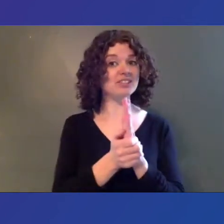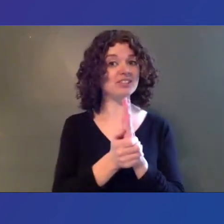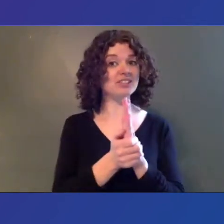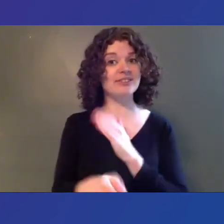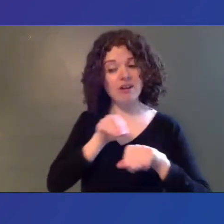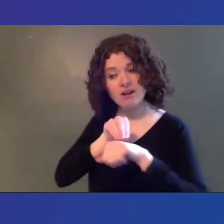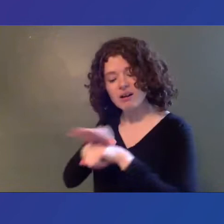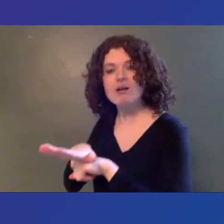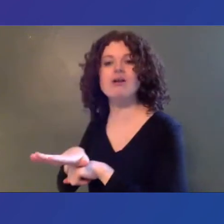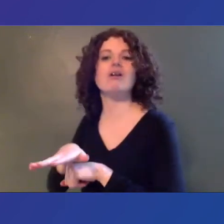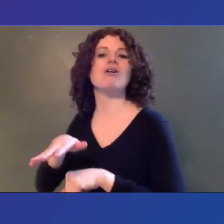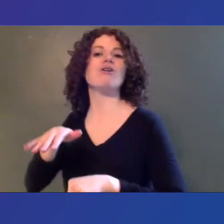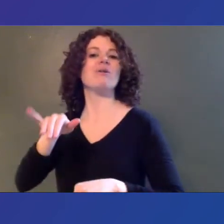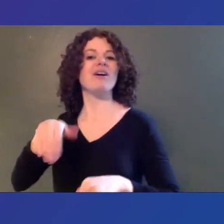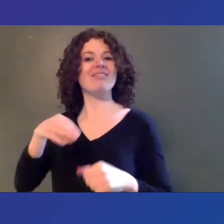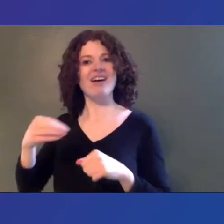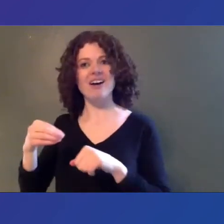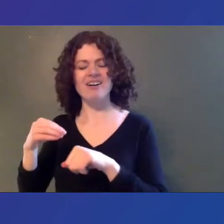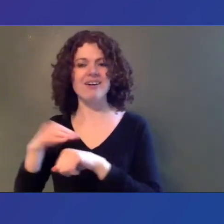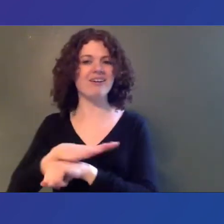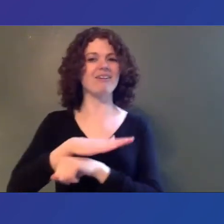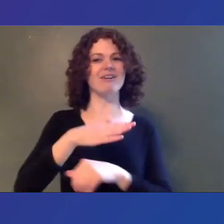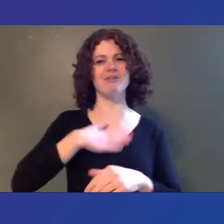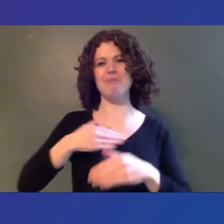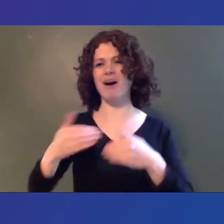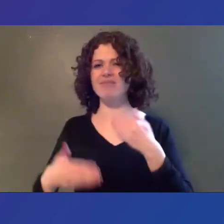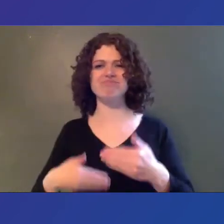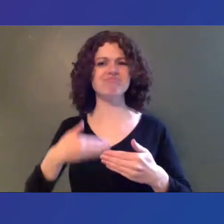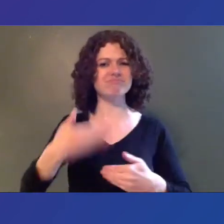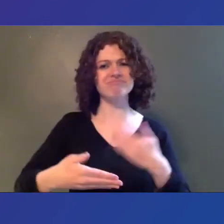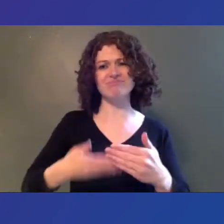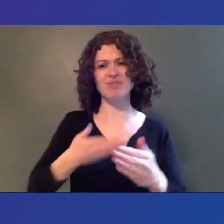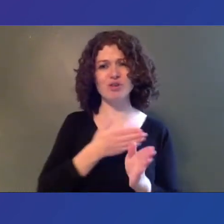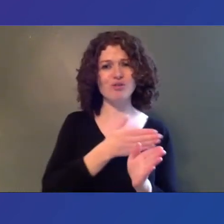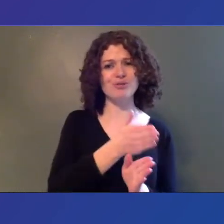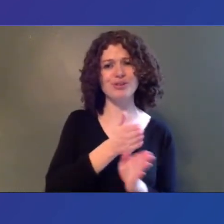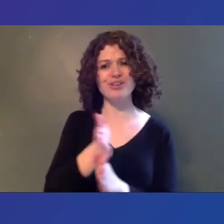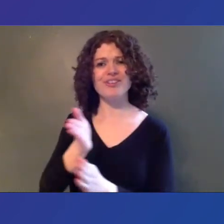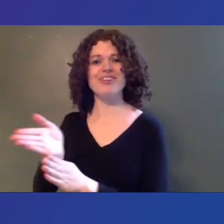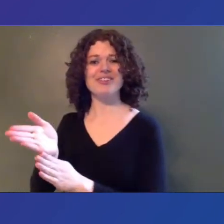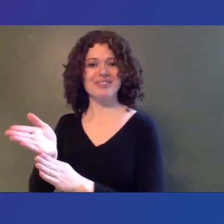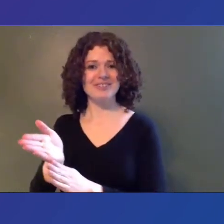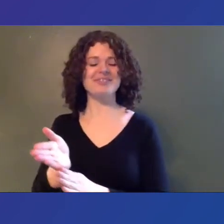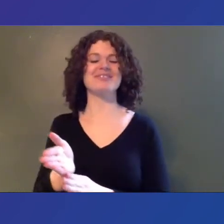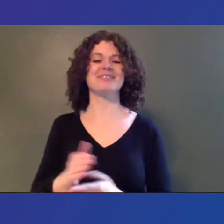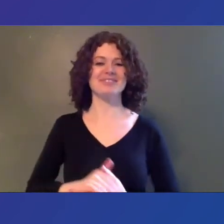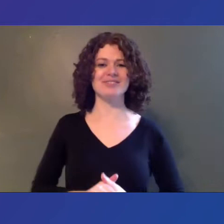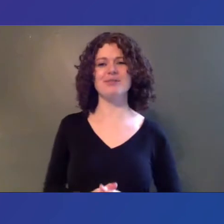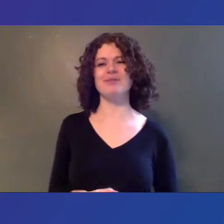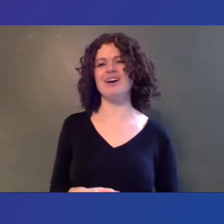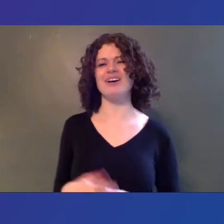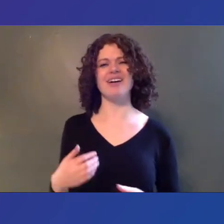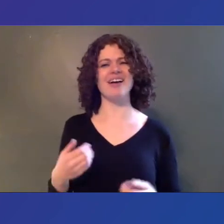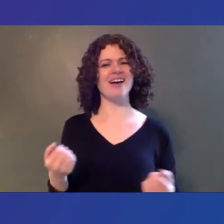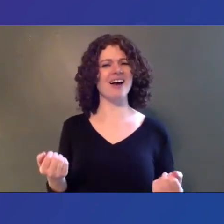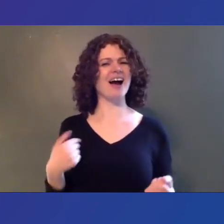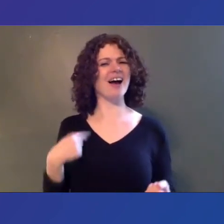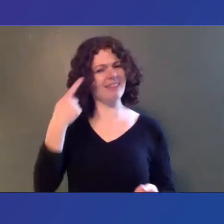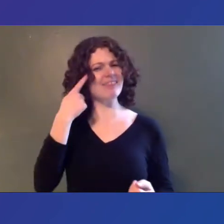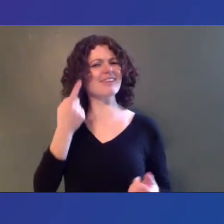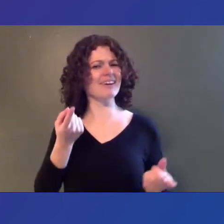going into the position of director of dance. So yeah, things happen for a reason. Absolutely. But